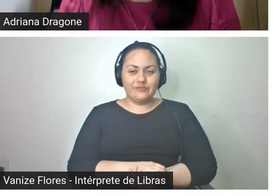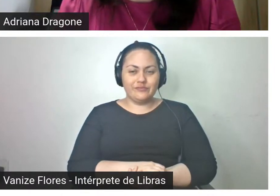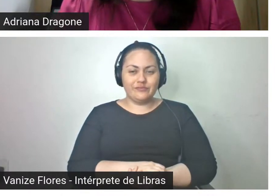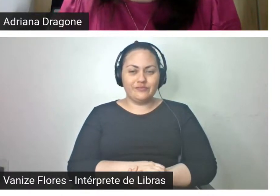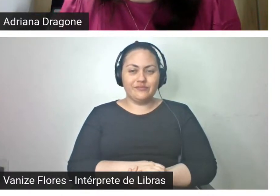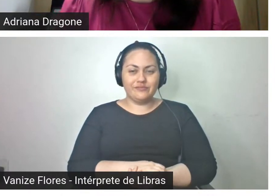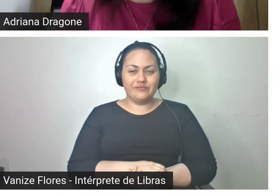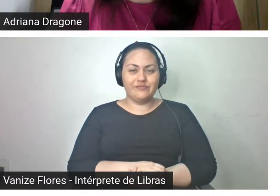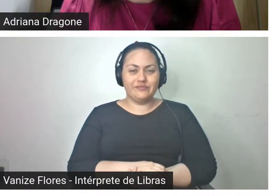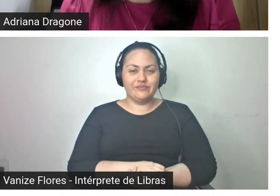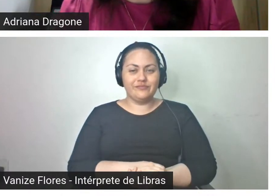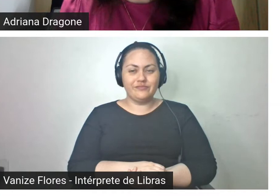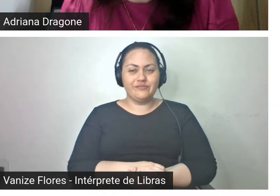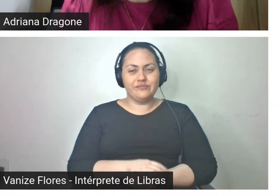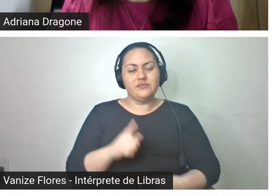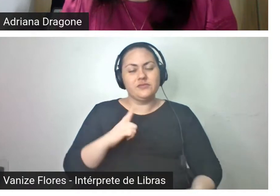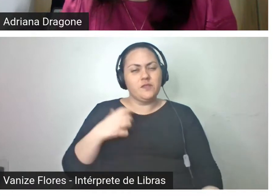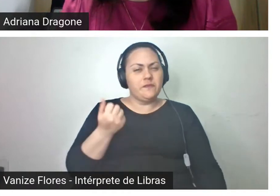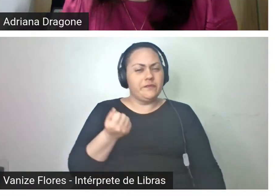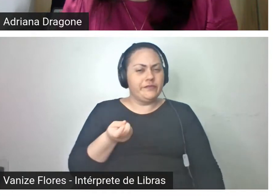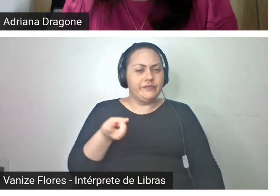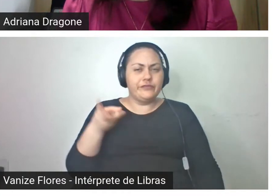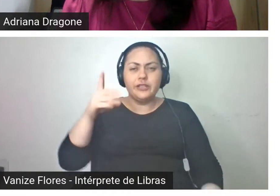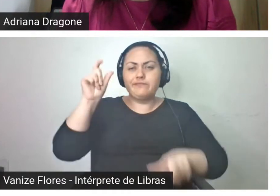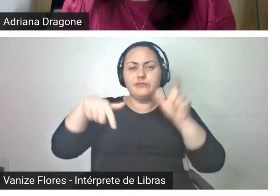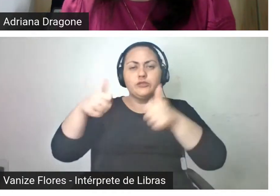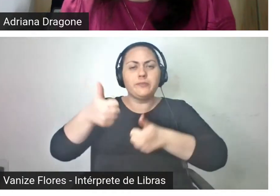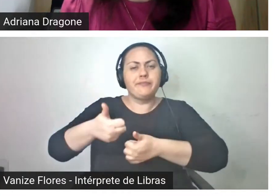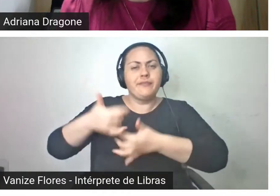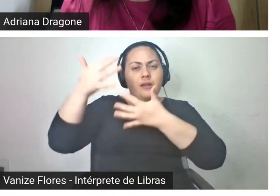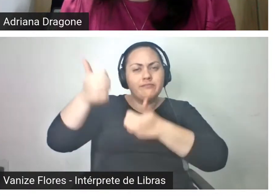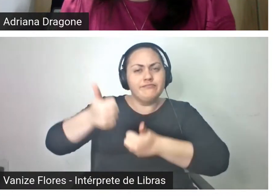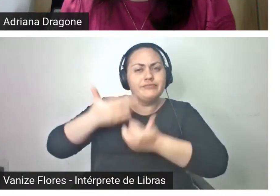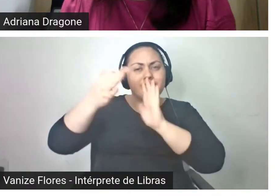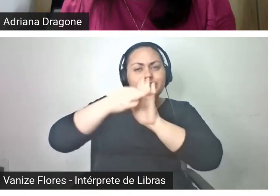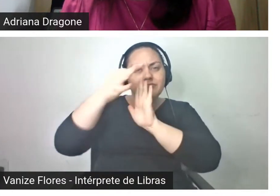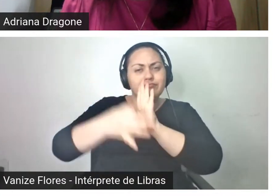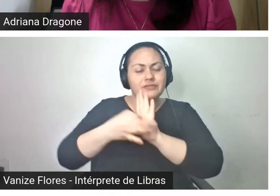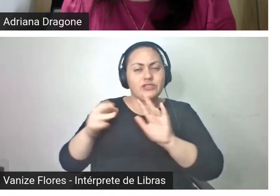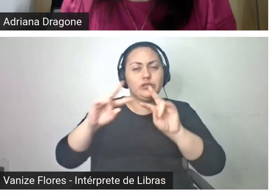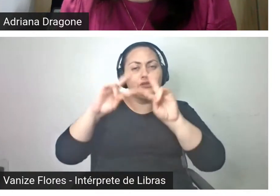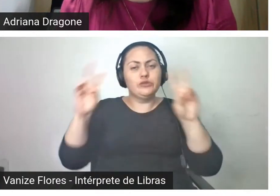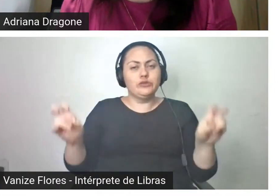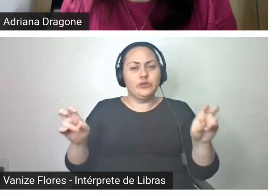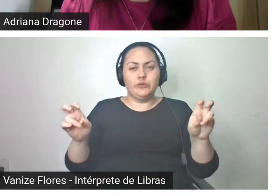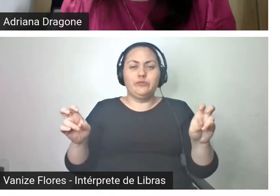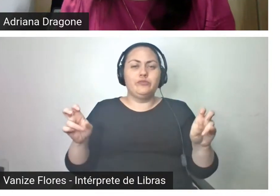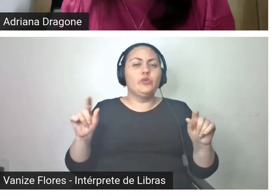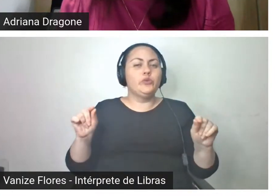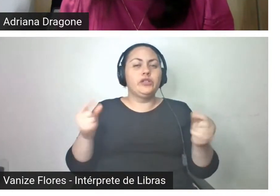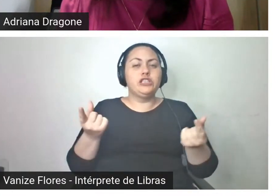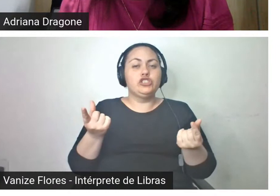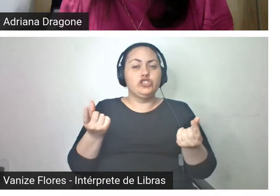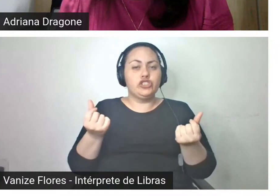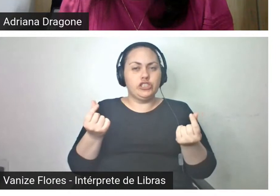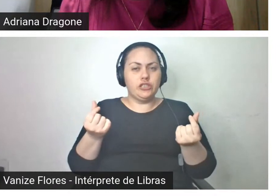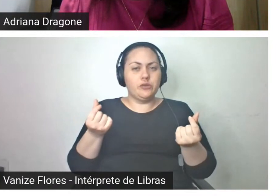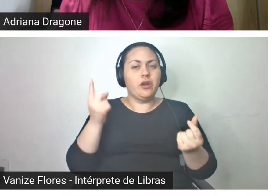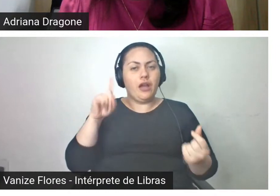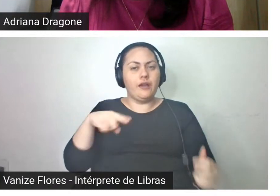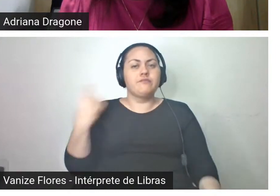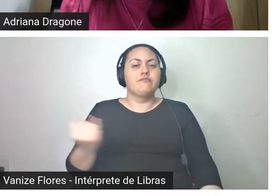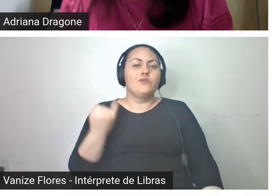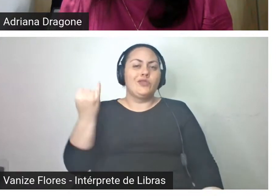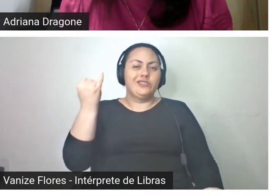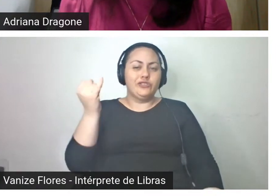Nós temos vários comentários sobre o tema da mesa, que dinheiro importa, né? Professor Rubens